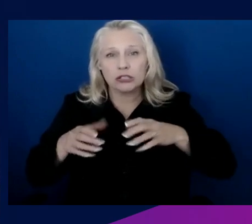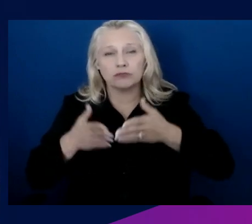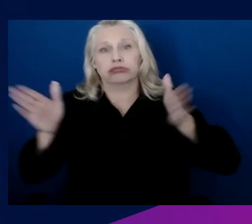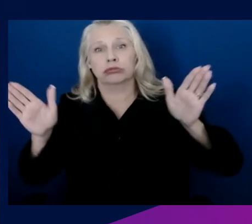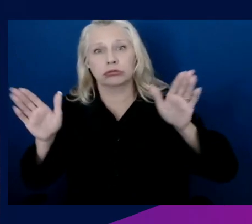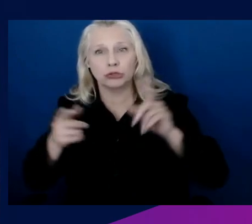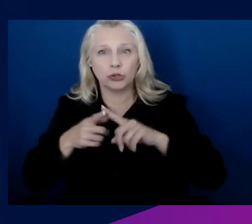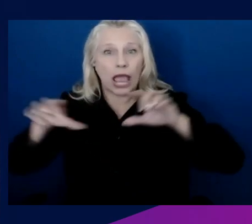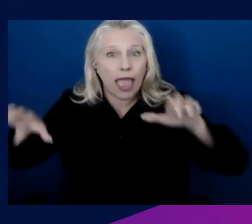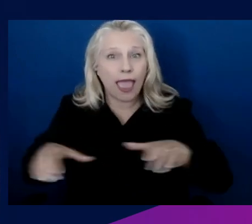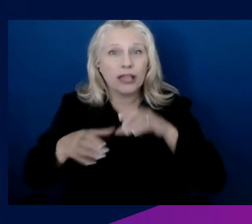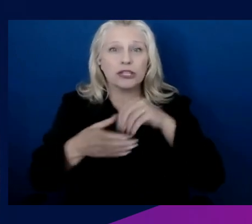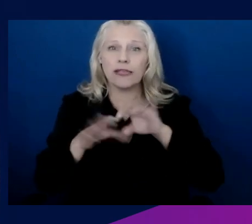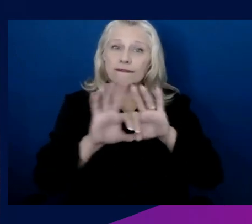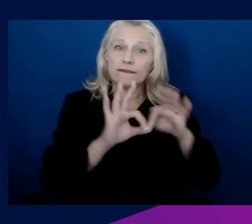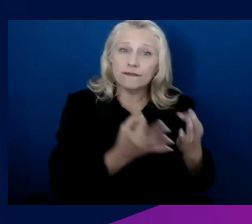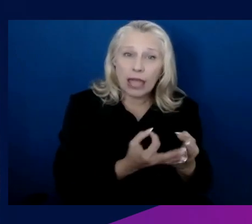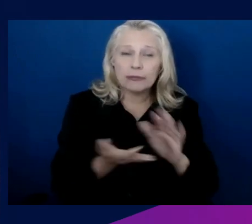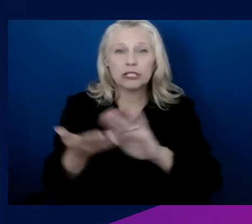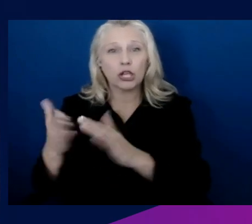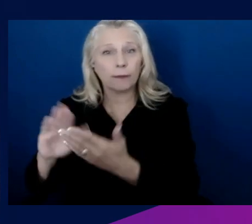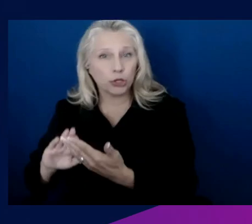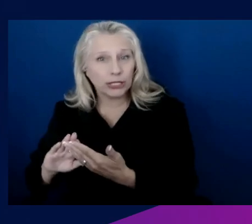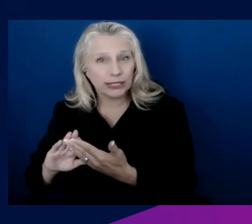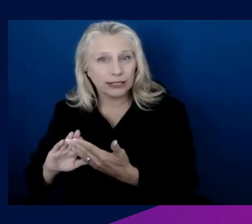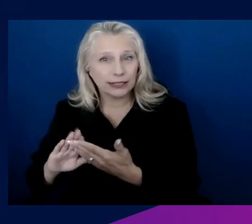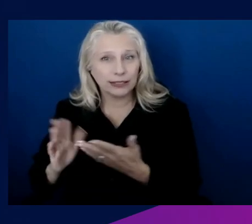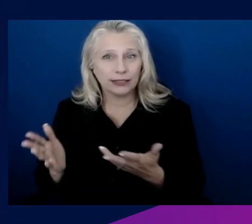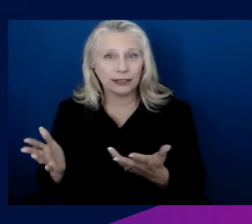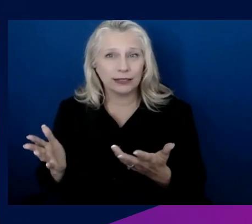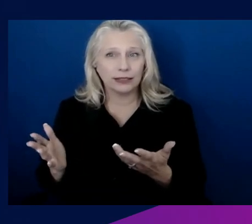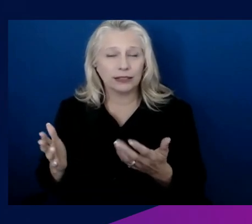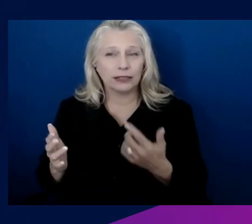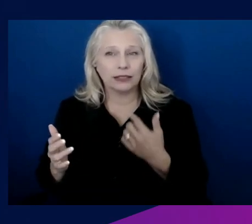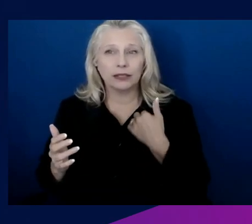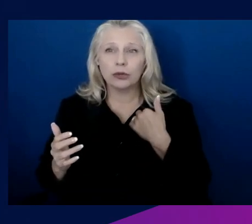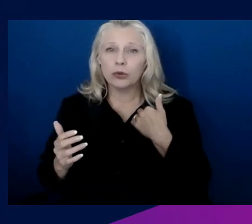action within families and communities. And we